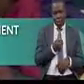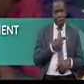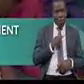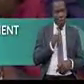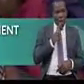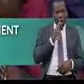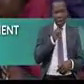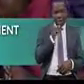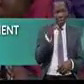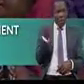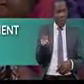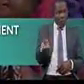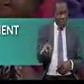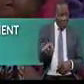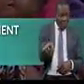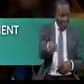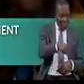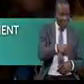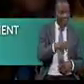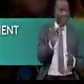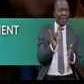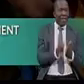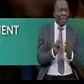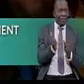I didn't hear your amen.